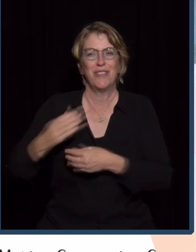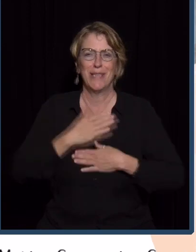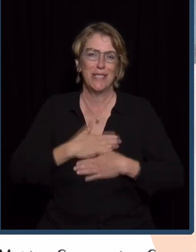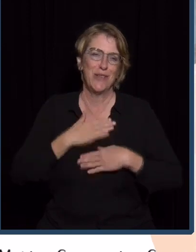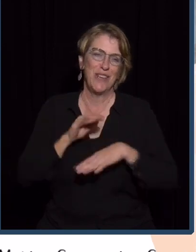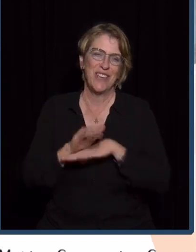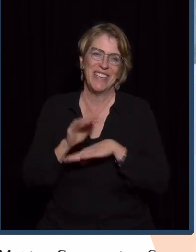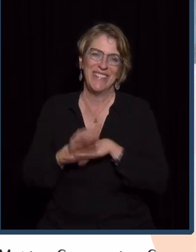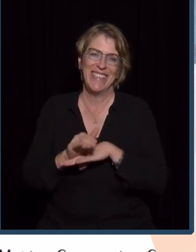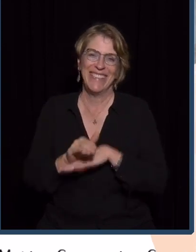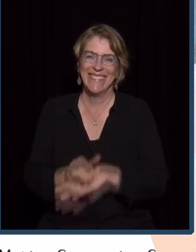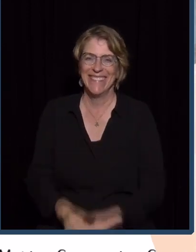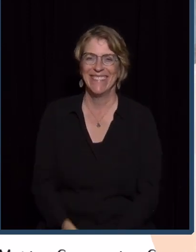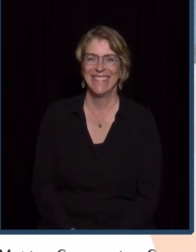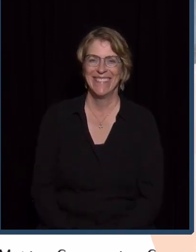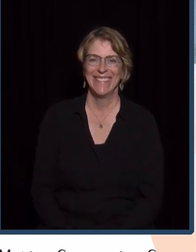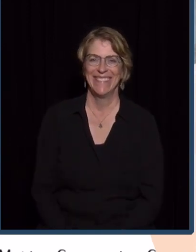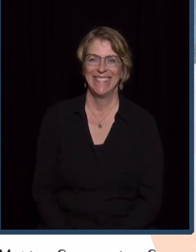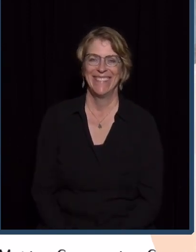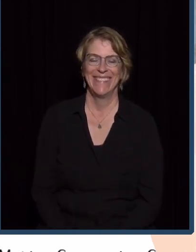evening.